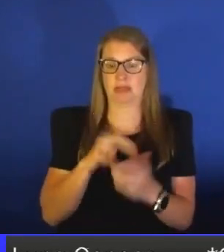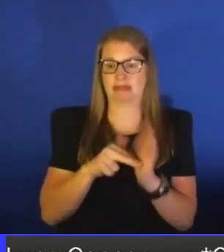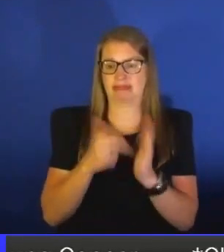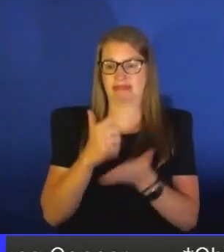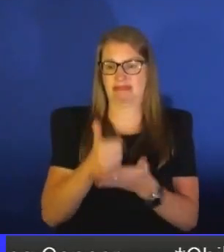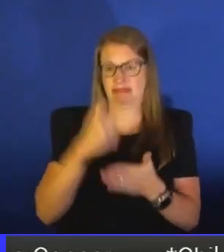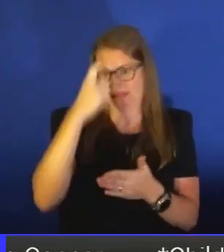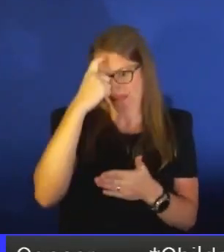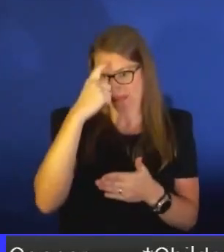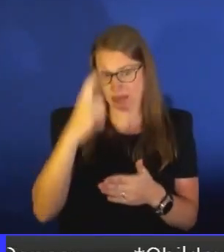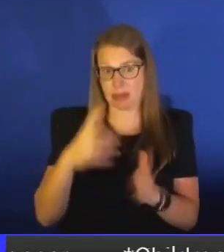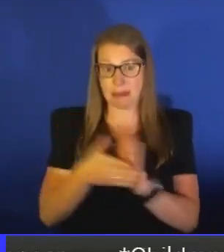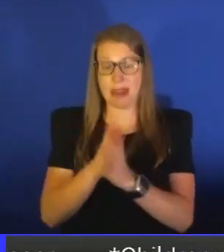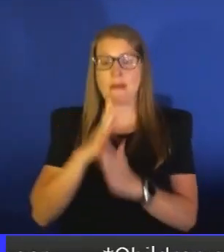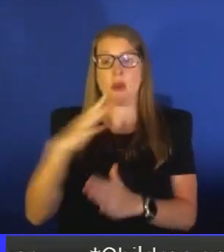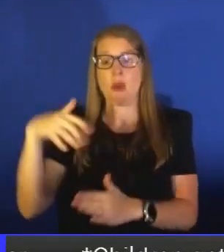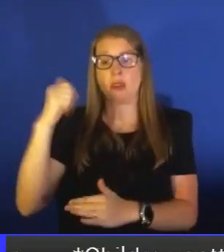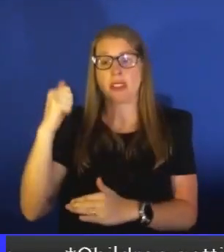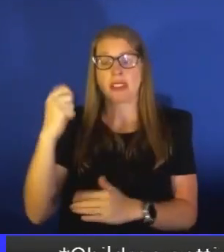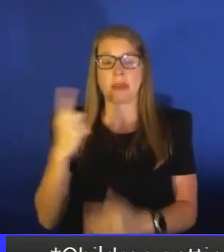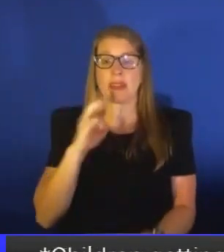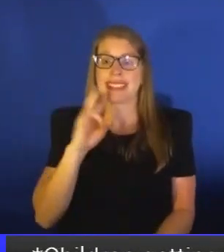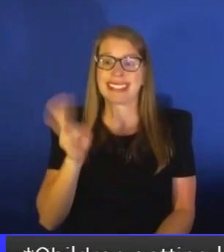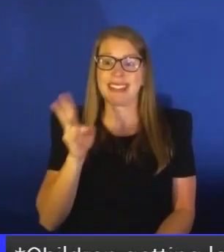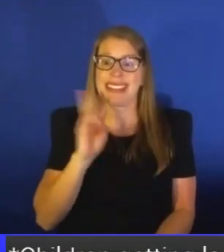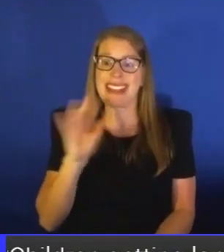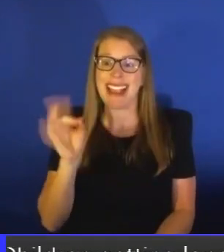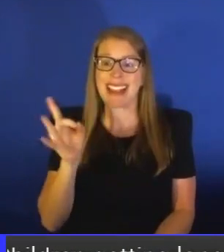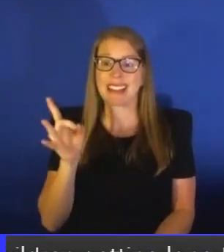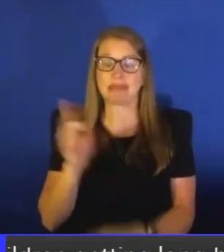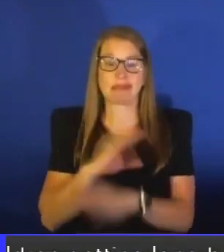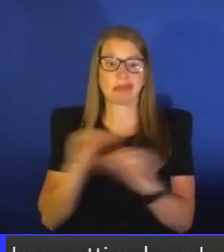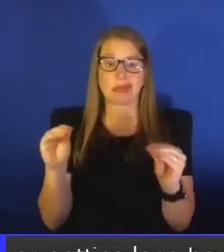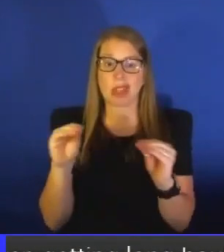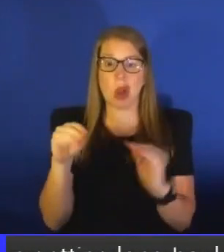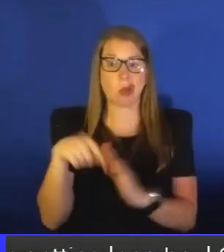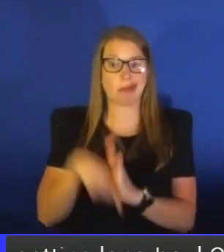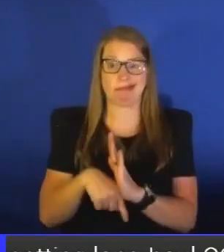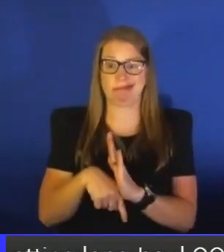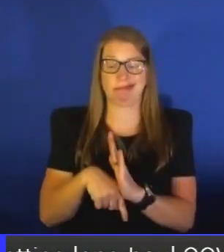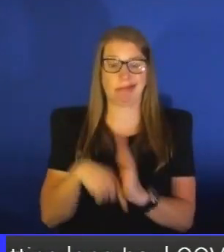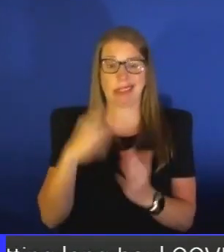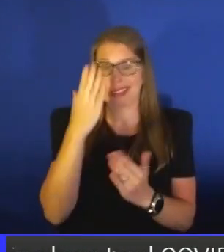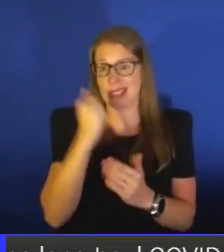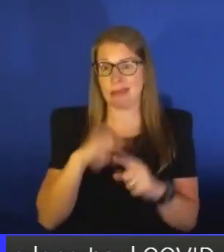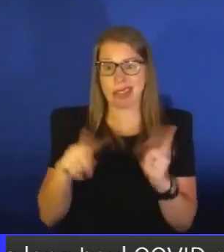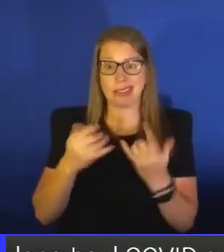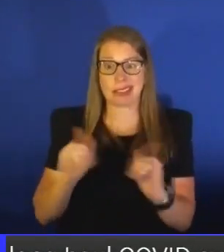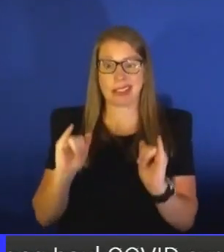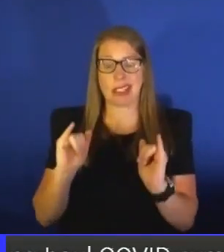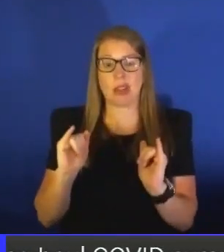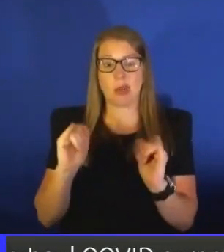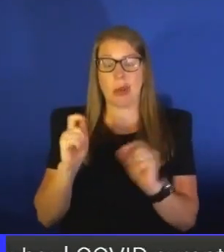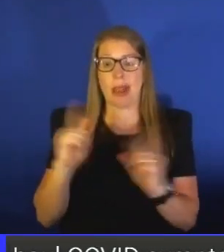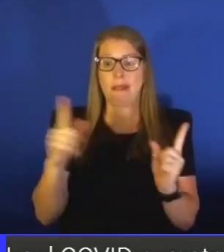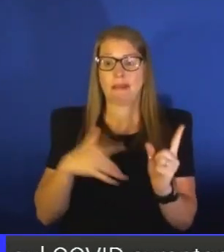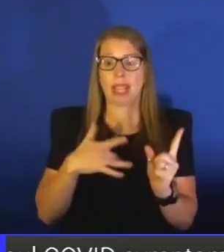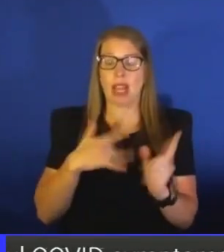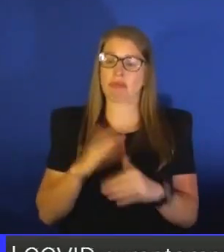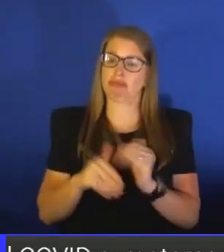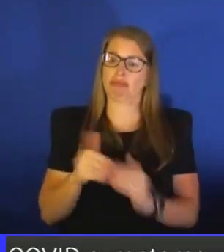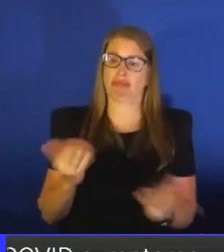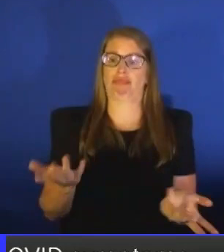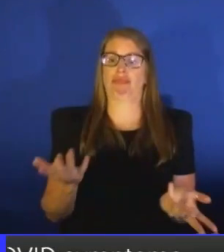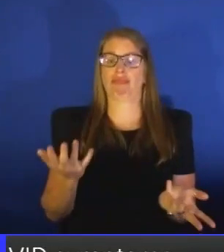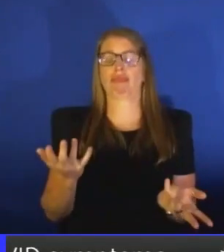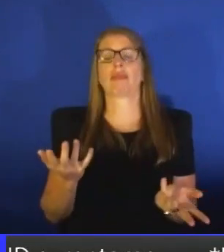that, and someone in their 70s, 80s have almost no slow wave or deep sleep, yet they can still wake up feeling rested. So we're still trying to kind